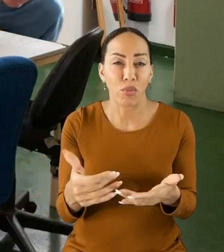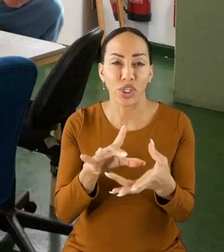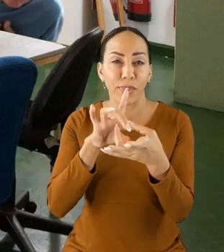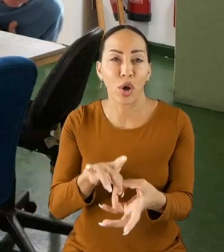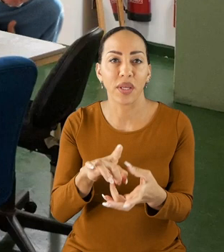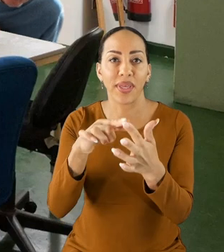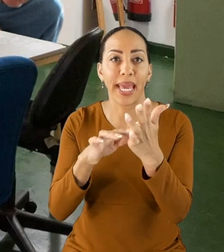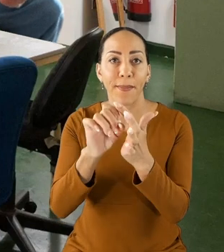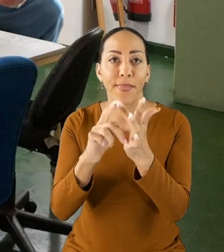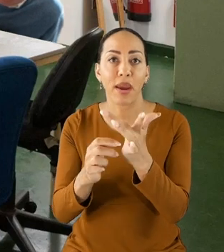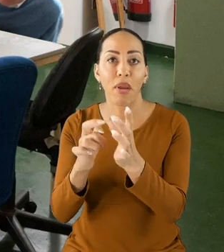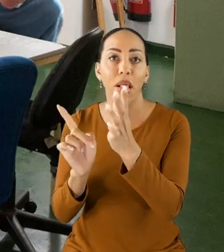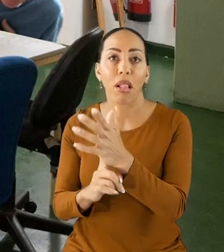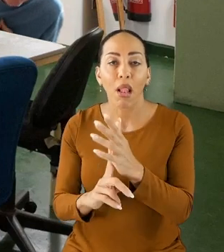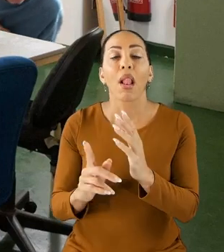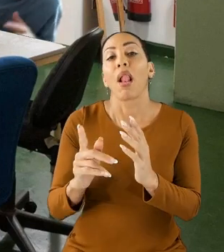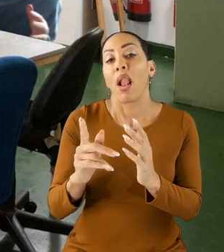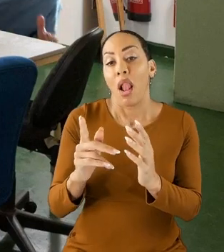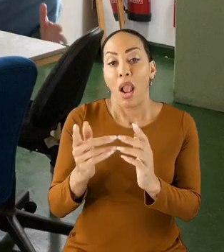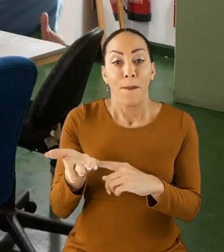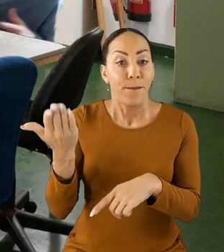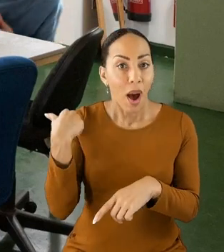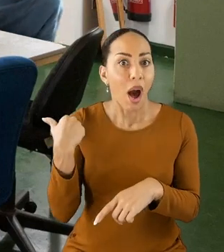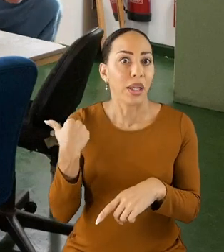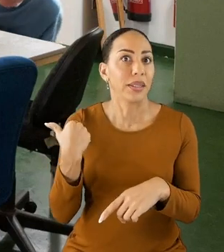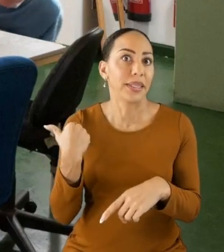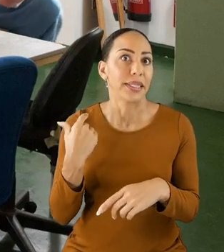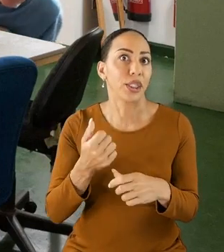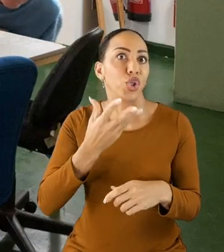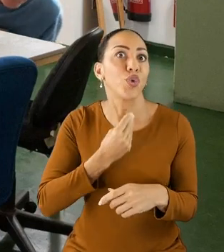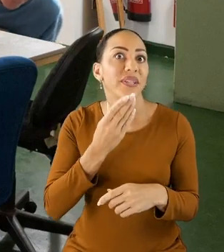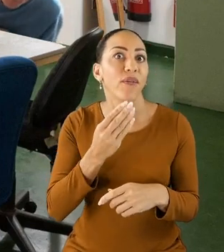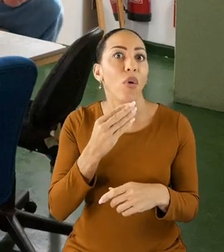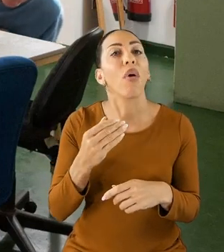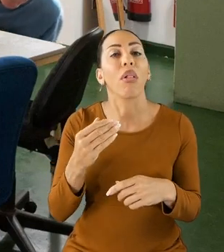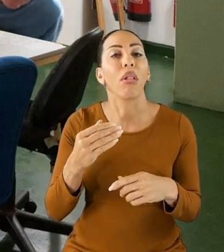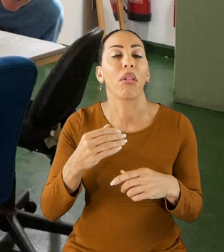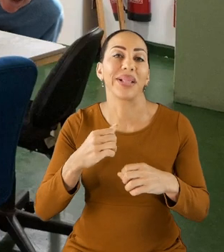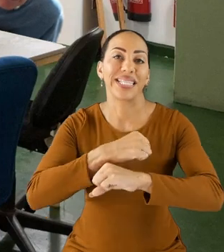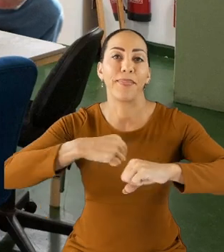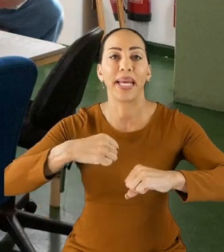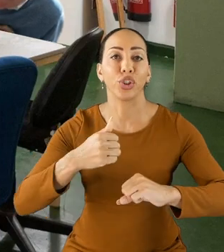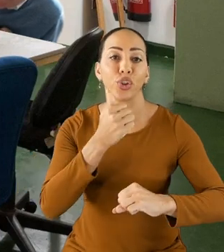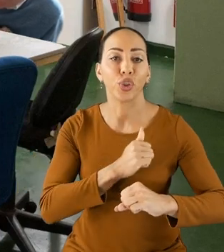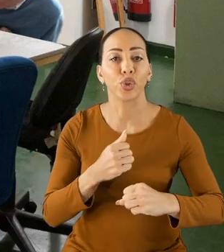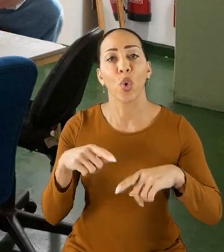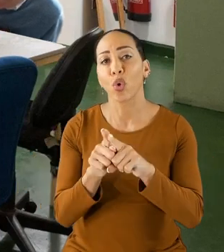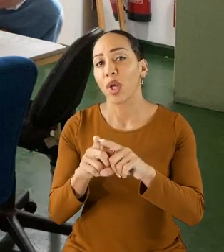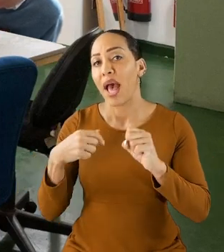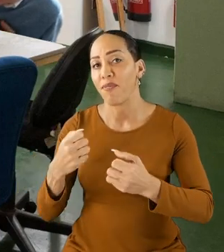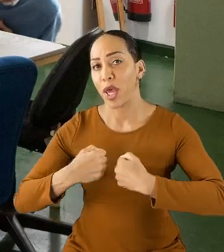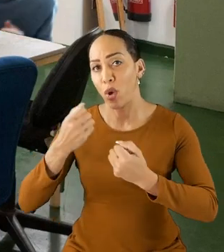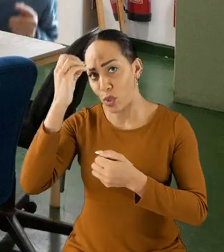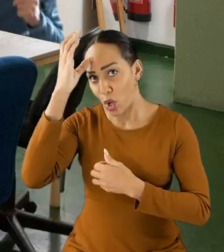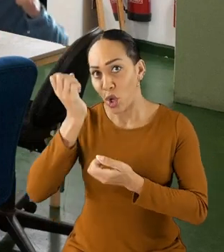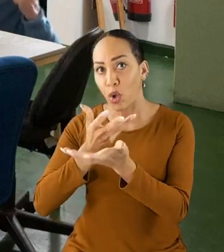generally of English in the, because of the imperial past, so that it's actually quite a useful medium to have. And then